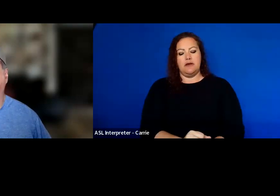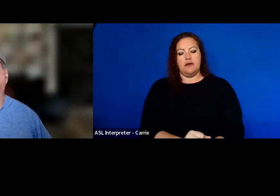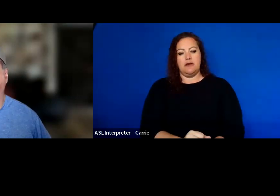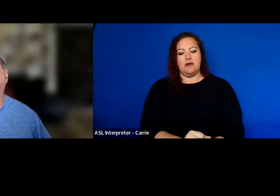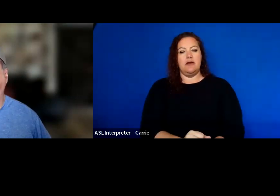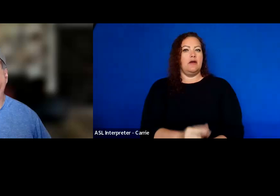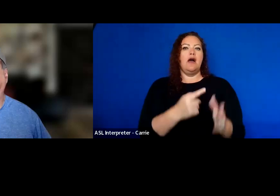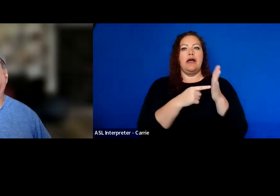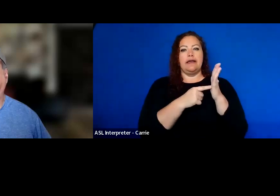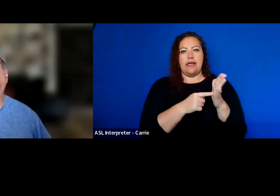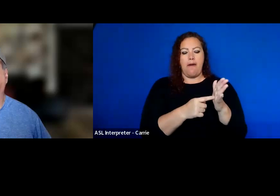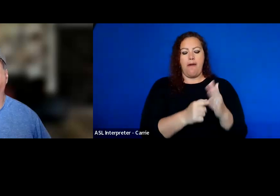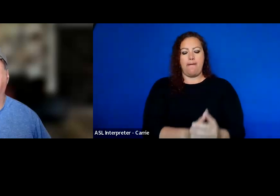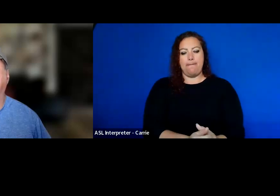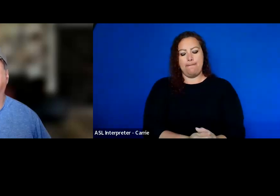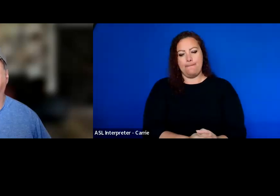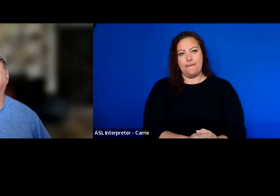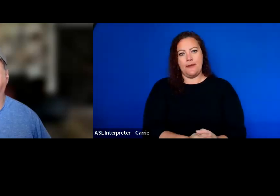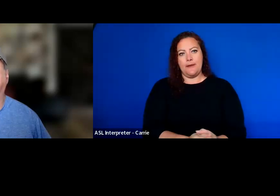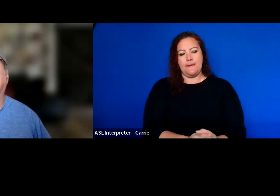For example,